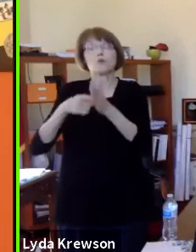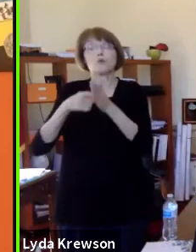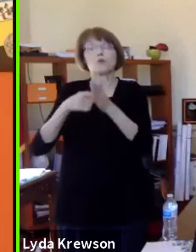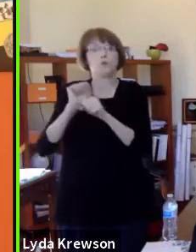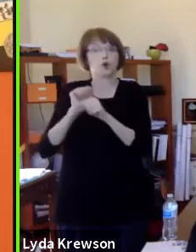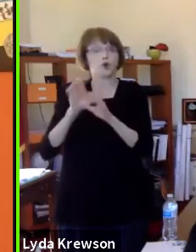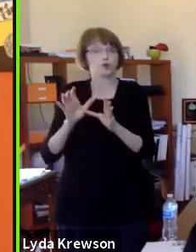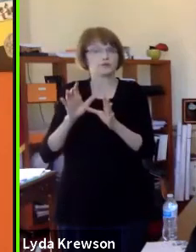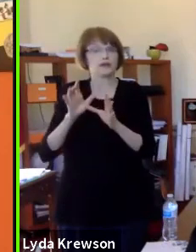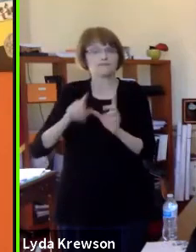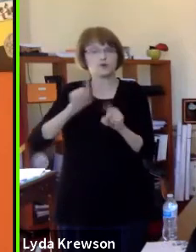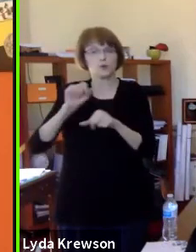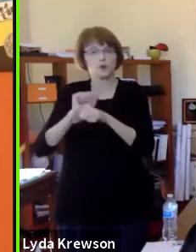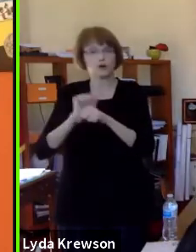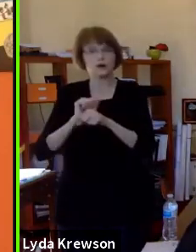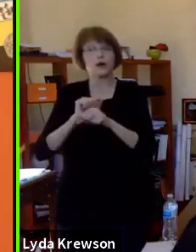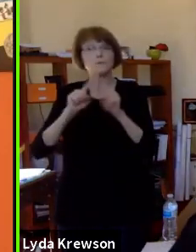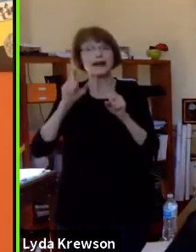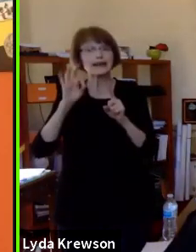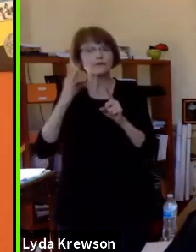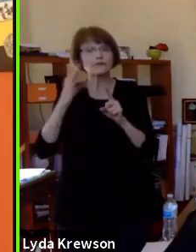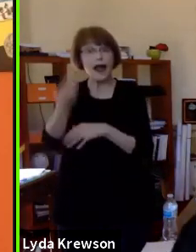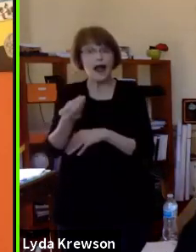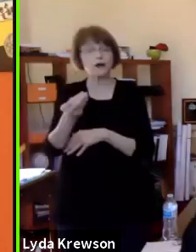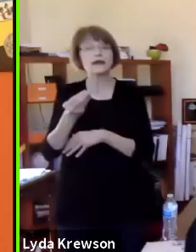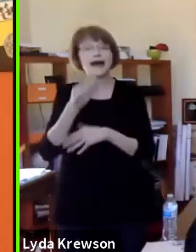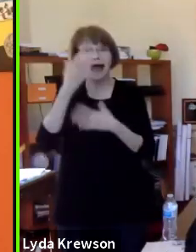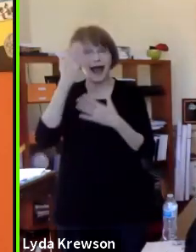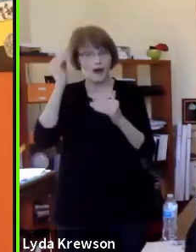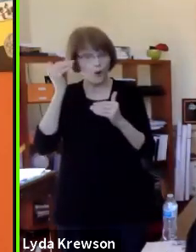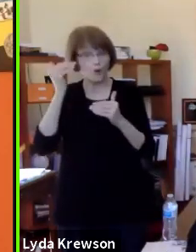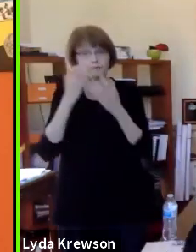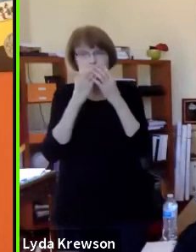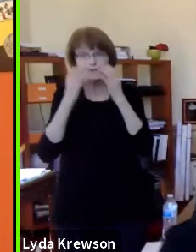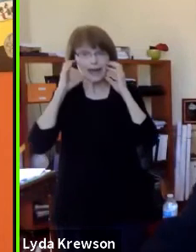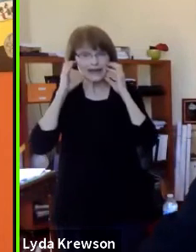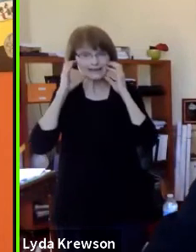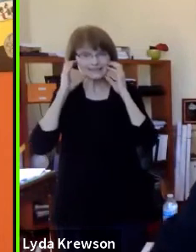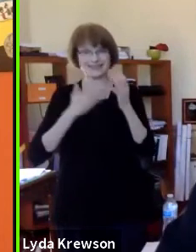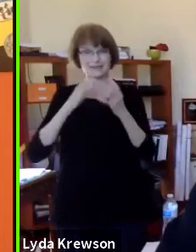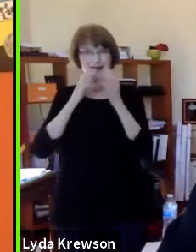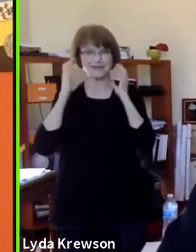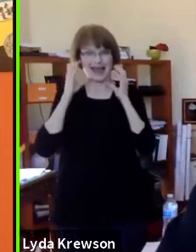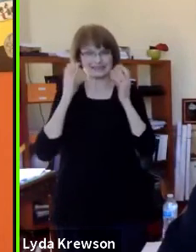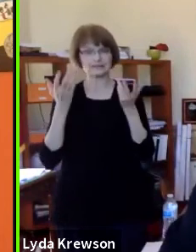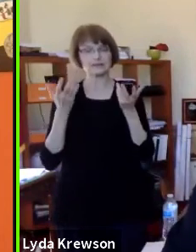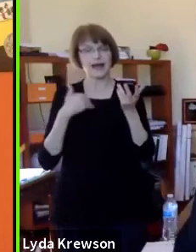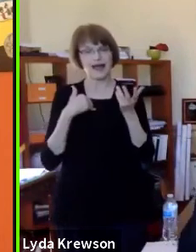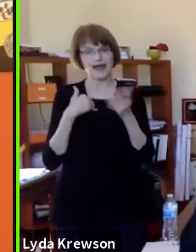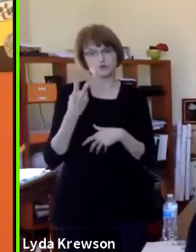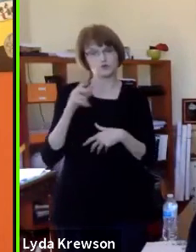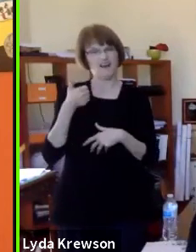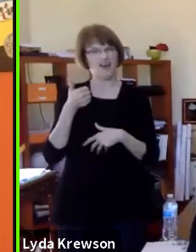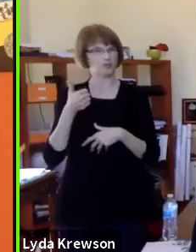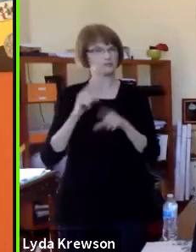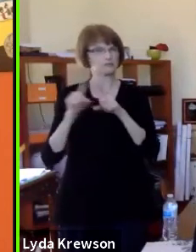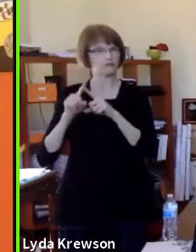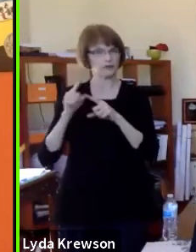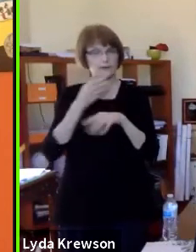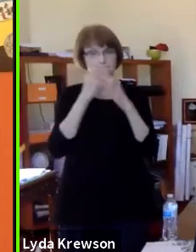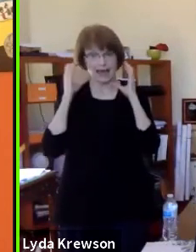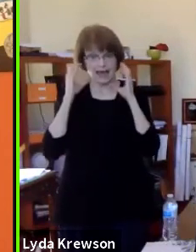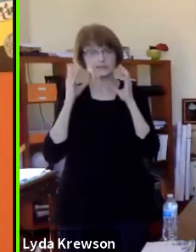go outside, I hope you're all wearing masks. This is my mask right here. Have a couple of others. So I hope that